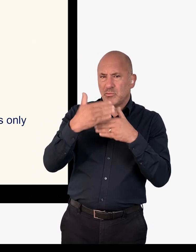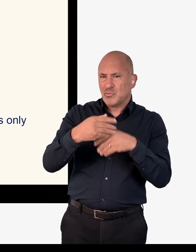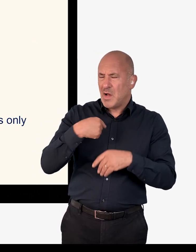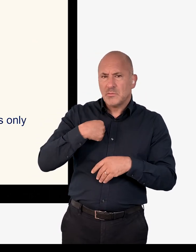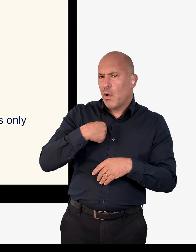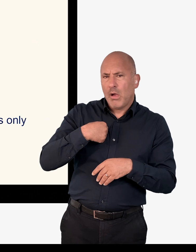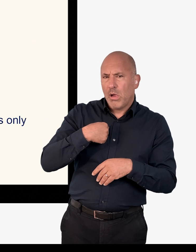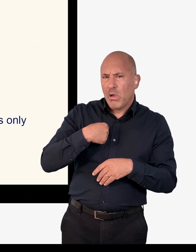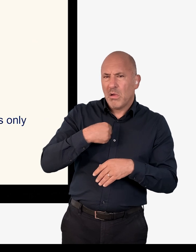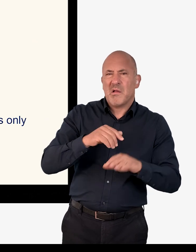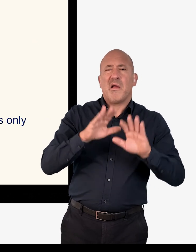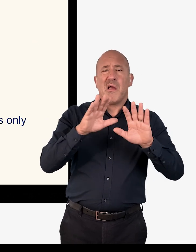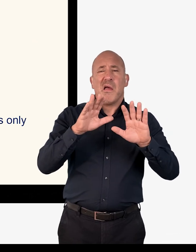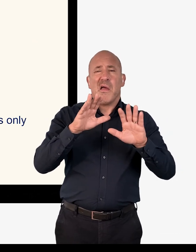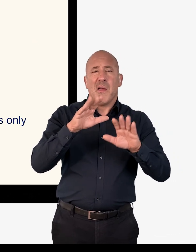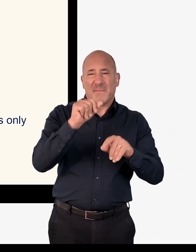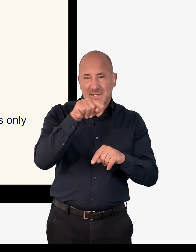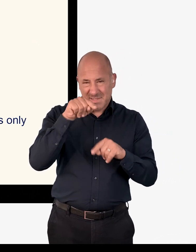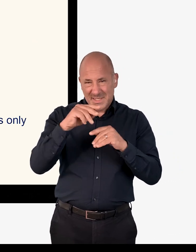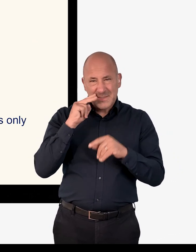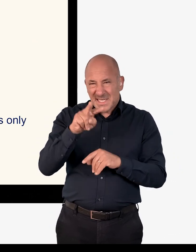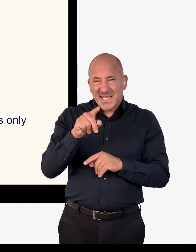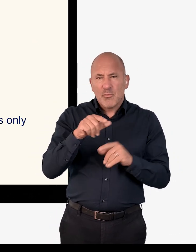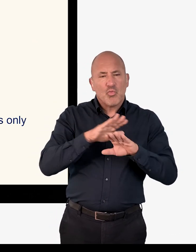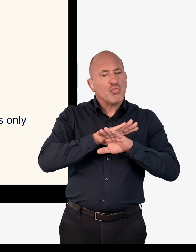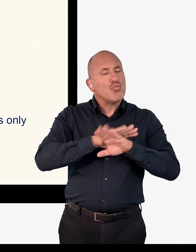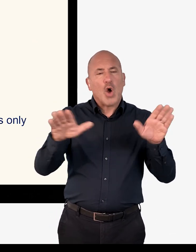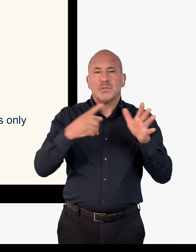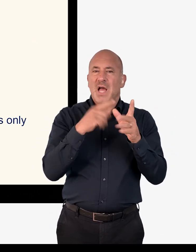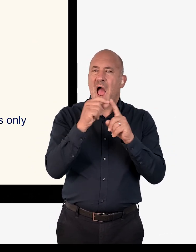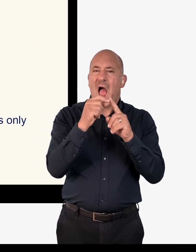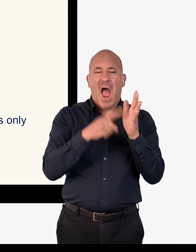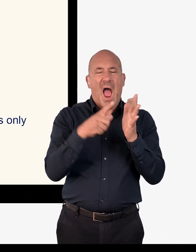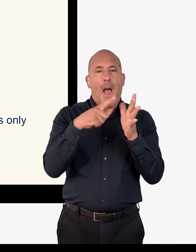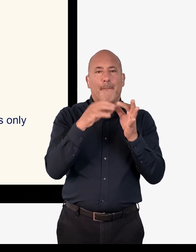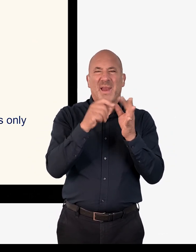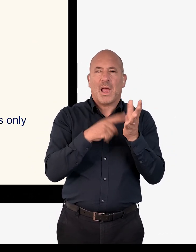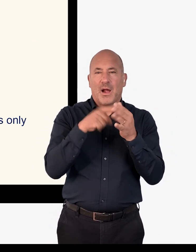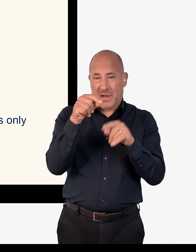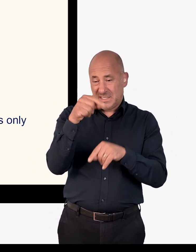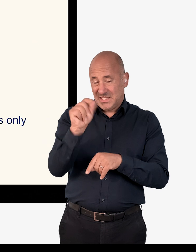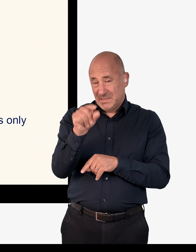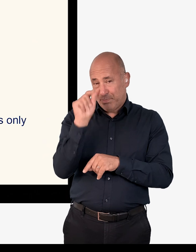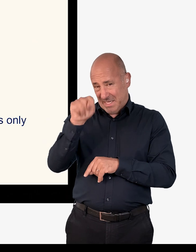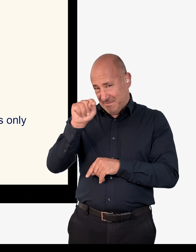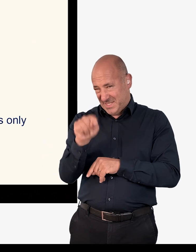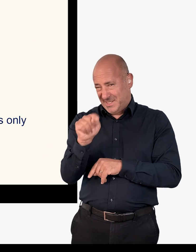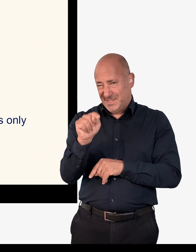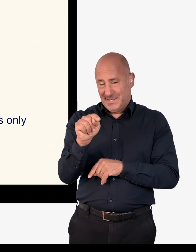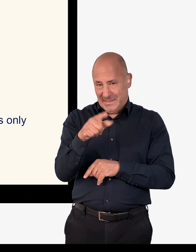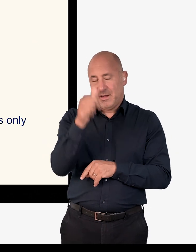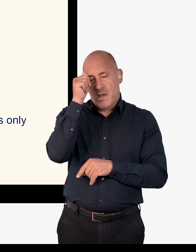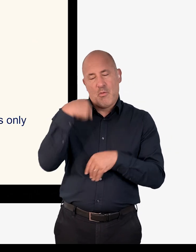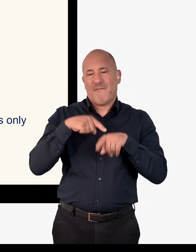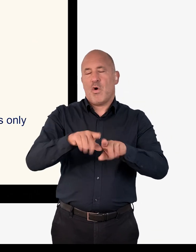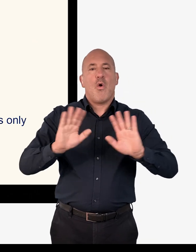detail later, but if you are not following RIBA work stages, please select the Not Applicable box on